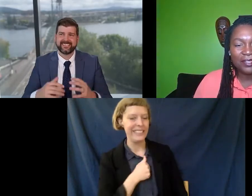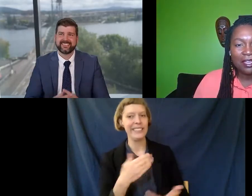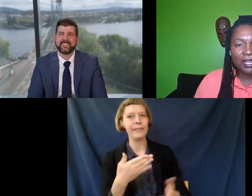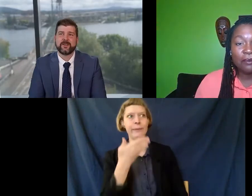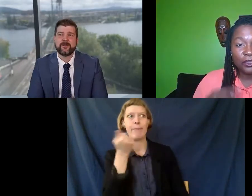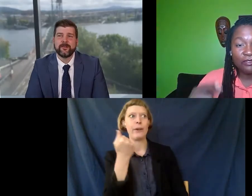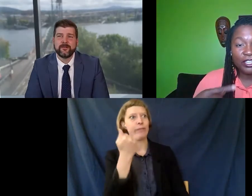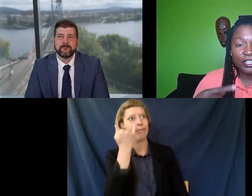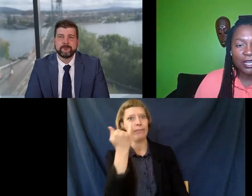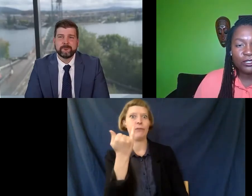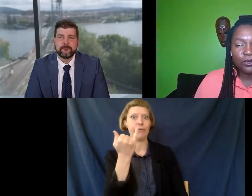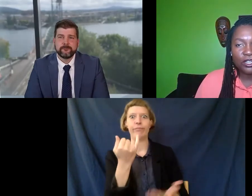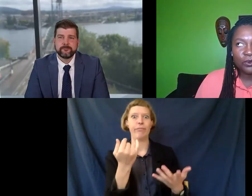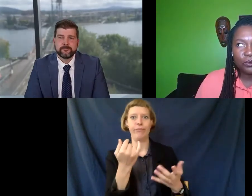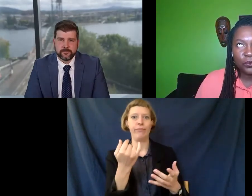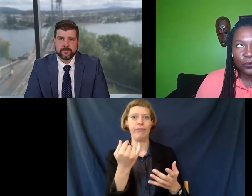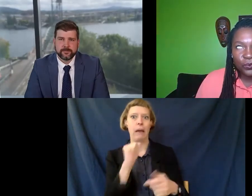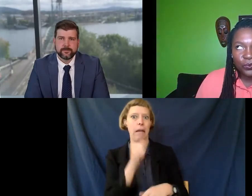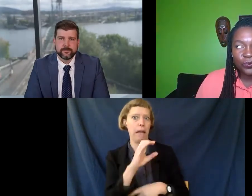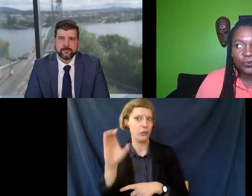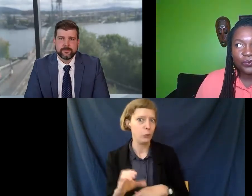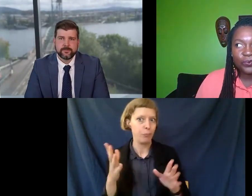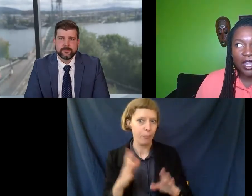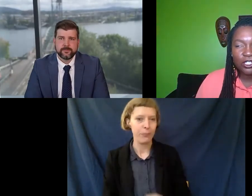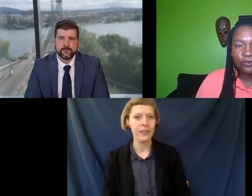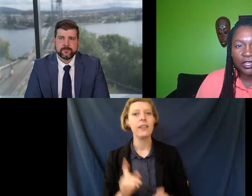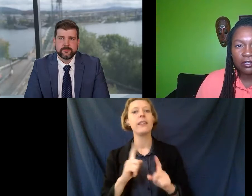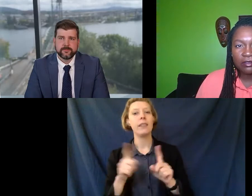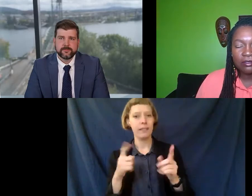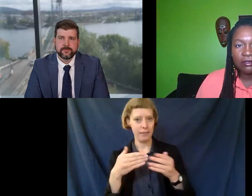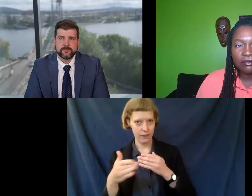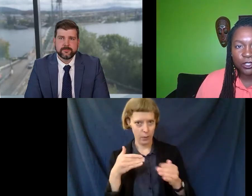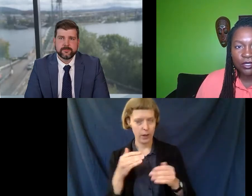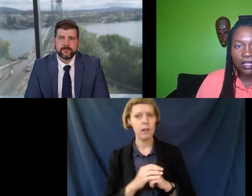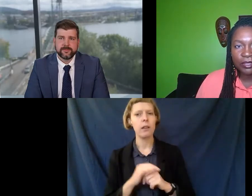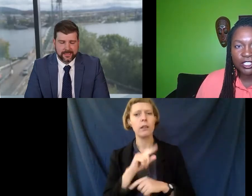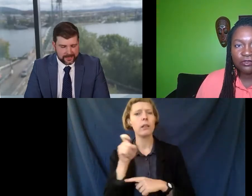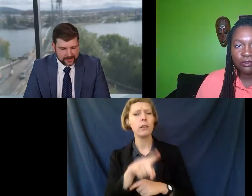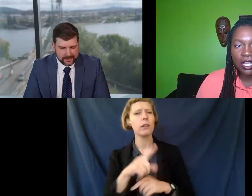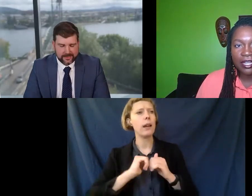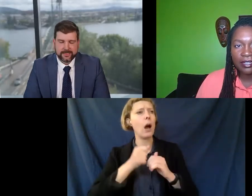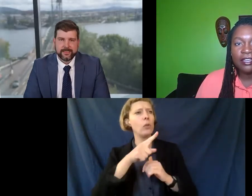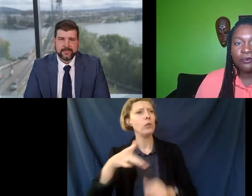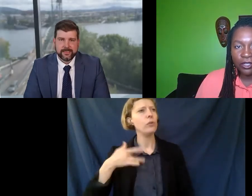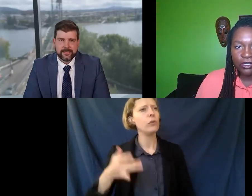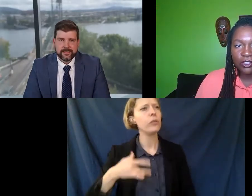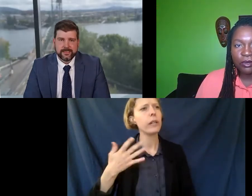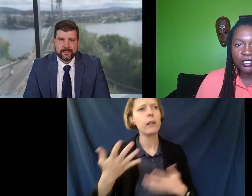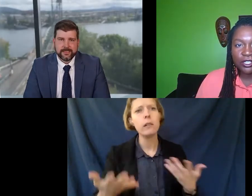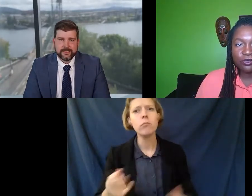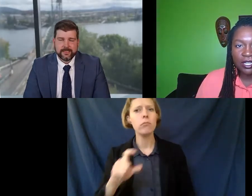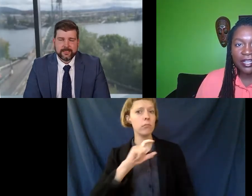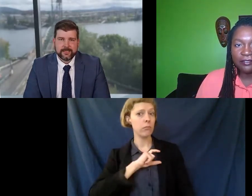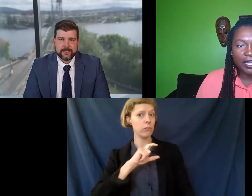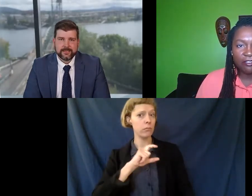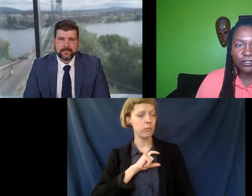great. But I want you to finish this. But I also want to know, how did you feel when you saw the police chief resign, when you